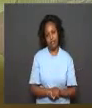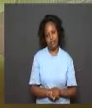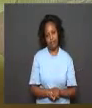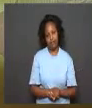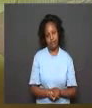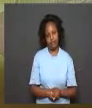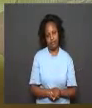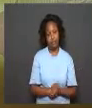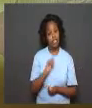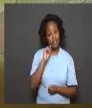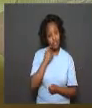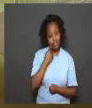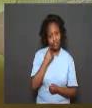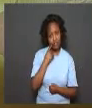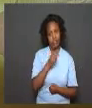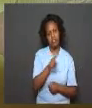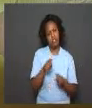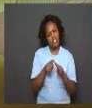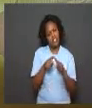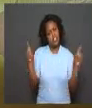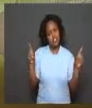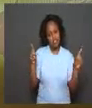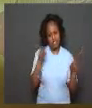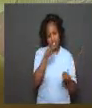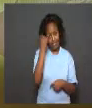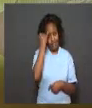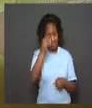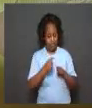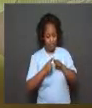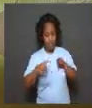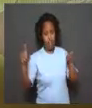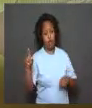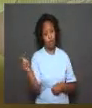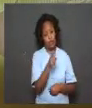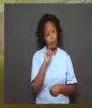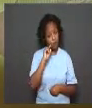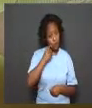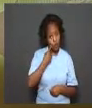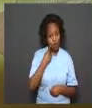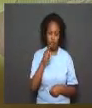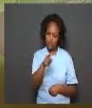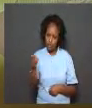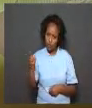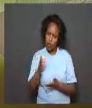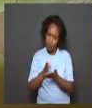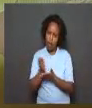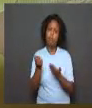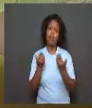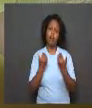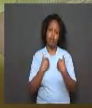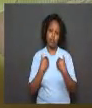Even if their views are different from yours, they have the right to be